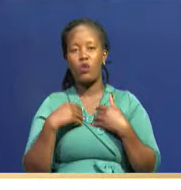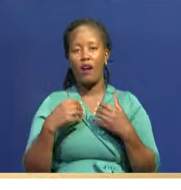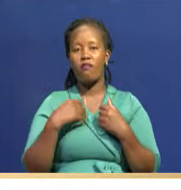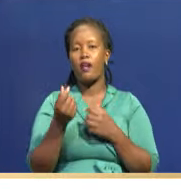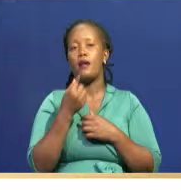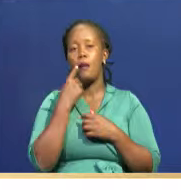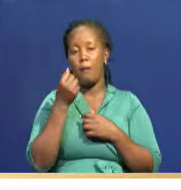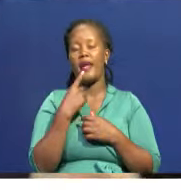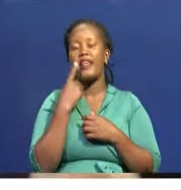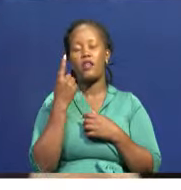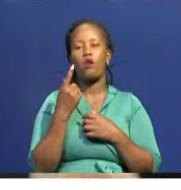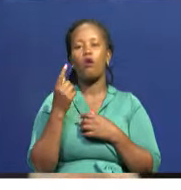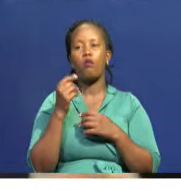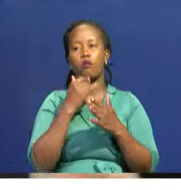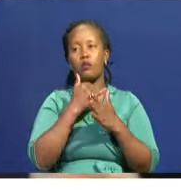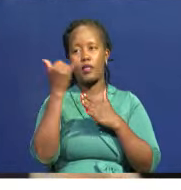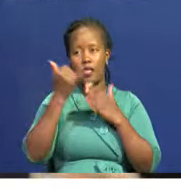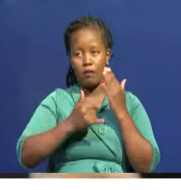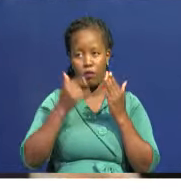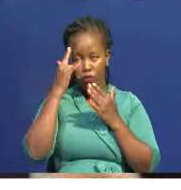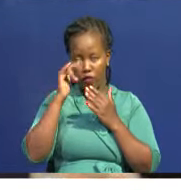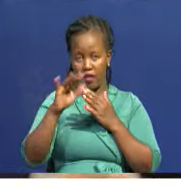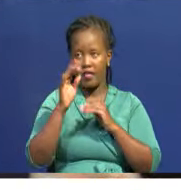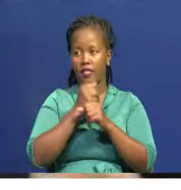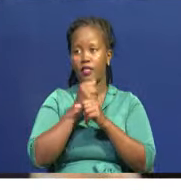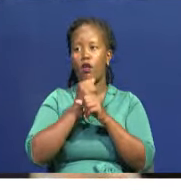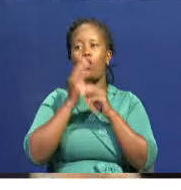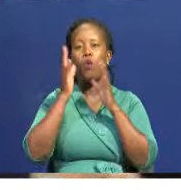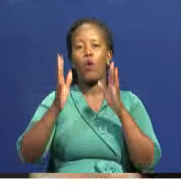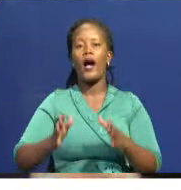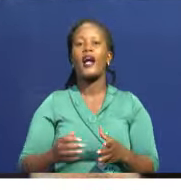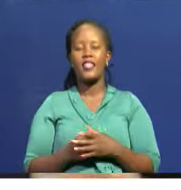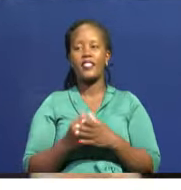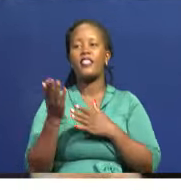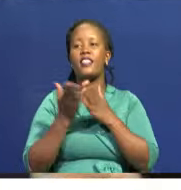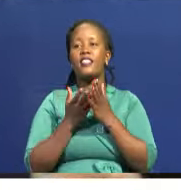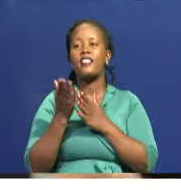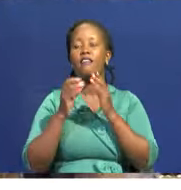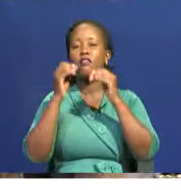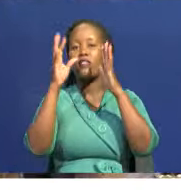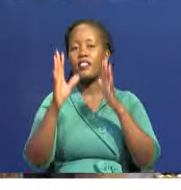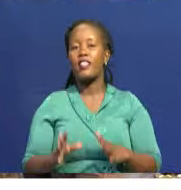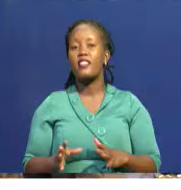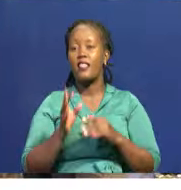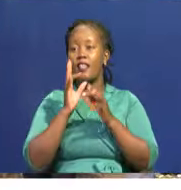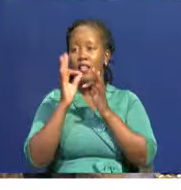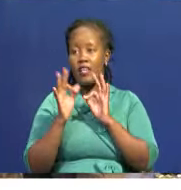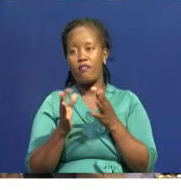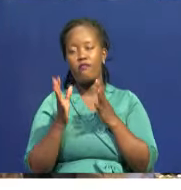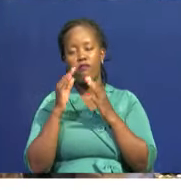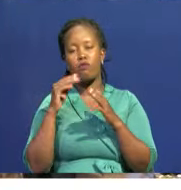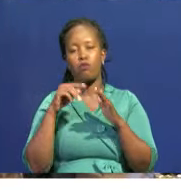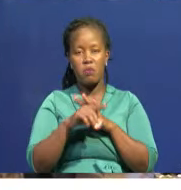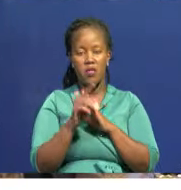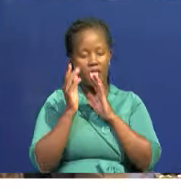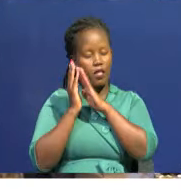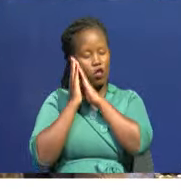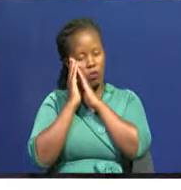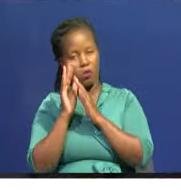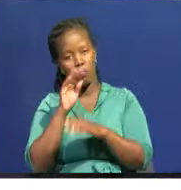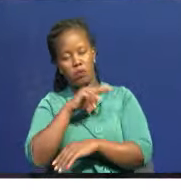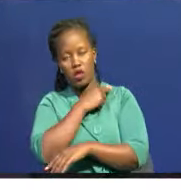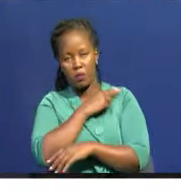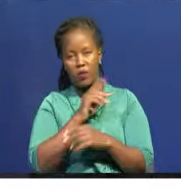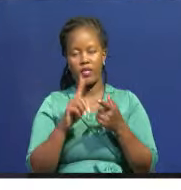for their employees. Miongoni mwa huduma ambazo walimu wanapata ni kulazwa hospitalini, kutibiwa na kurejea